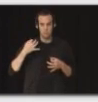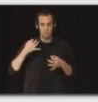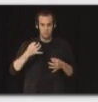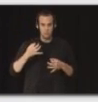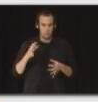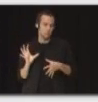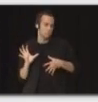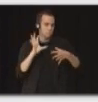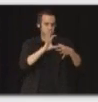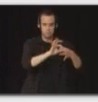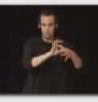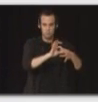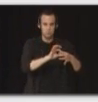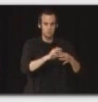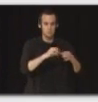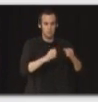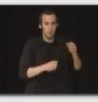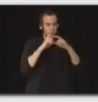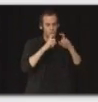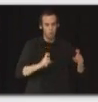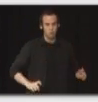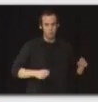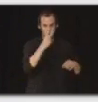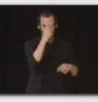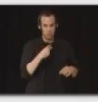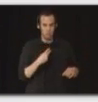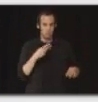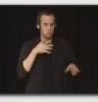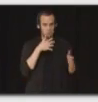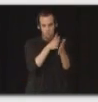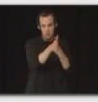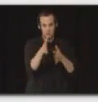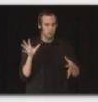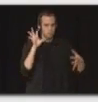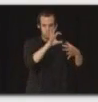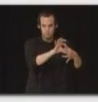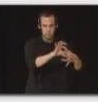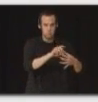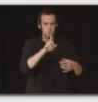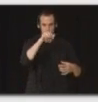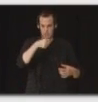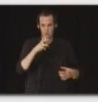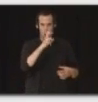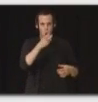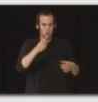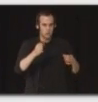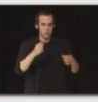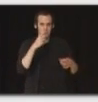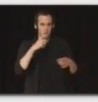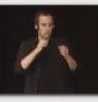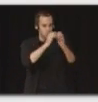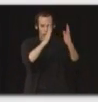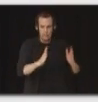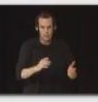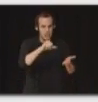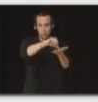find us as a collaborative partner. We will always help the ONCE Foundation and any foundation working on these issues to